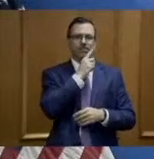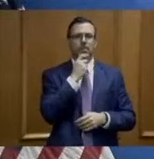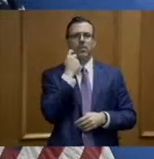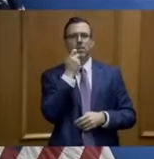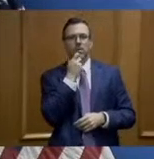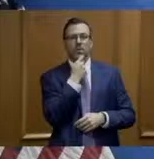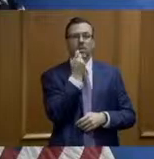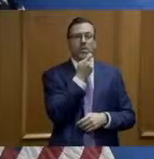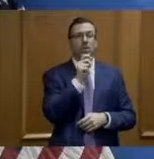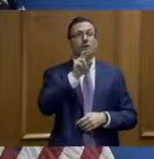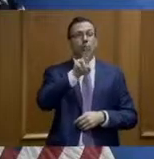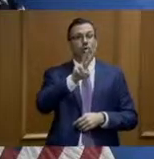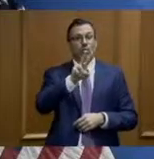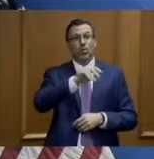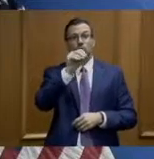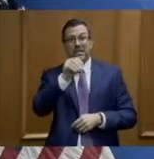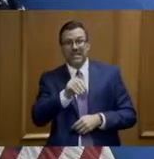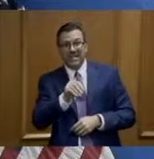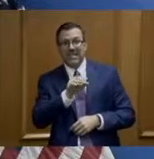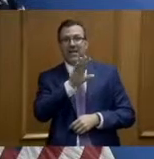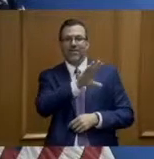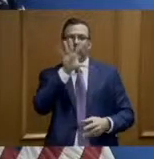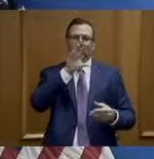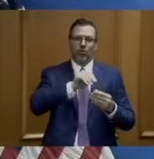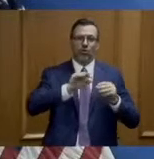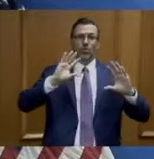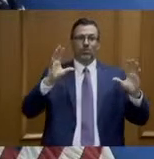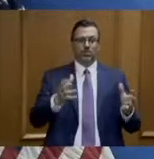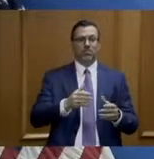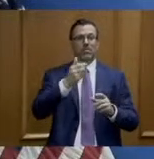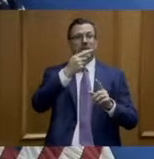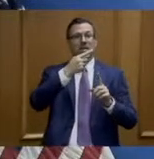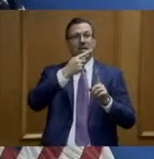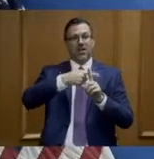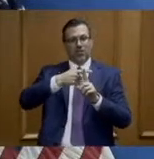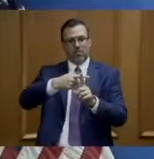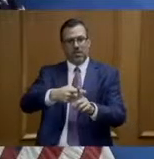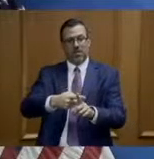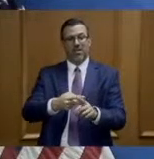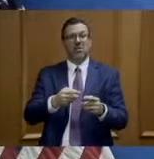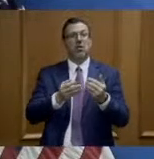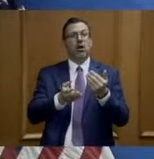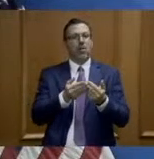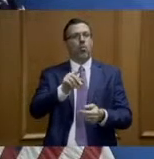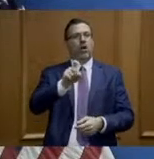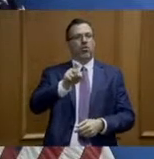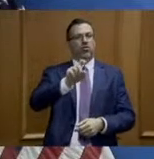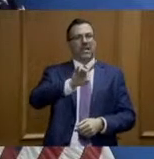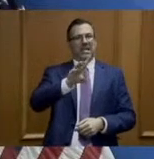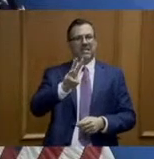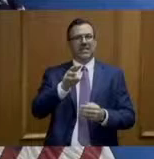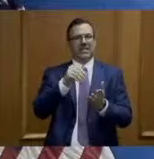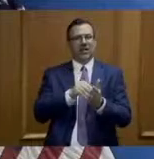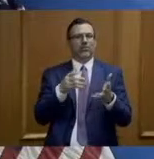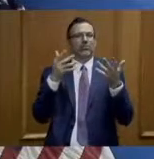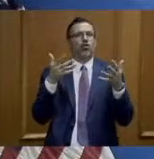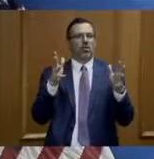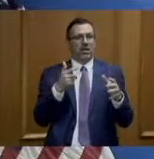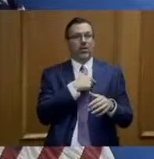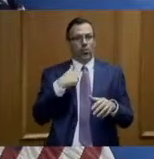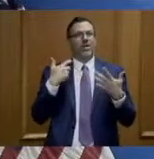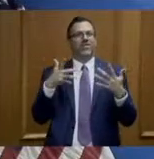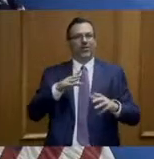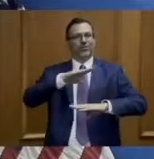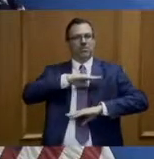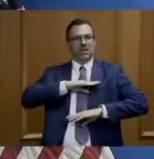month. With almost 170,000 Tennesseans tested already, we have accomplished that goal for April.